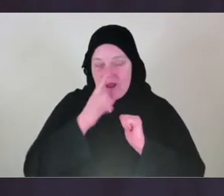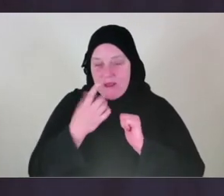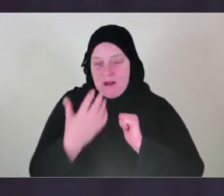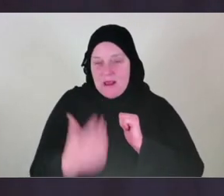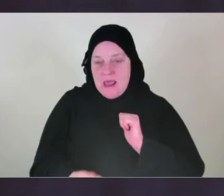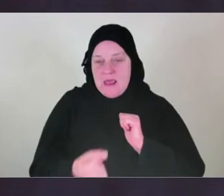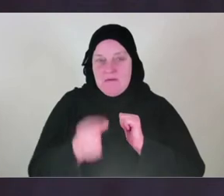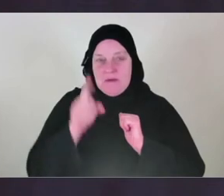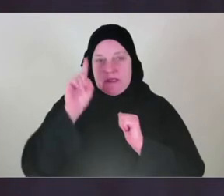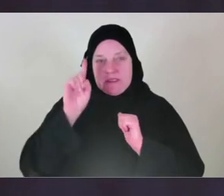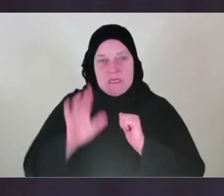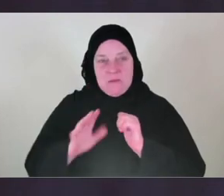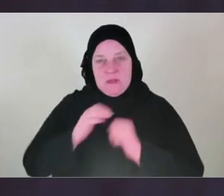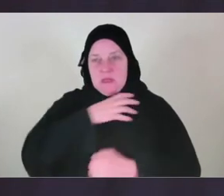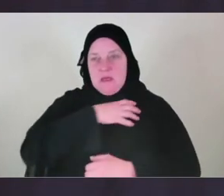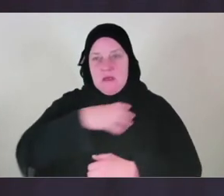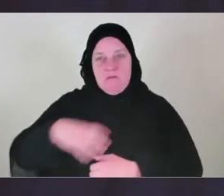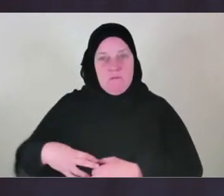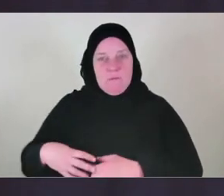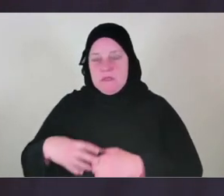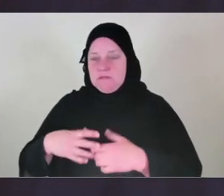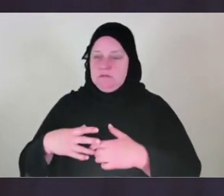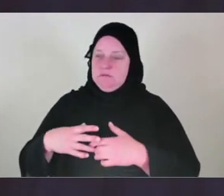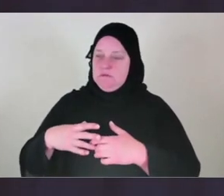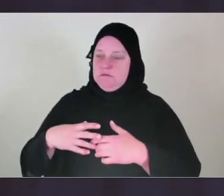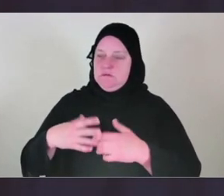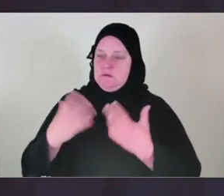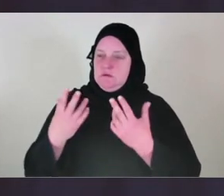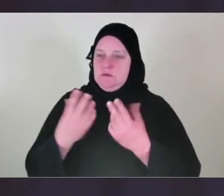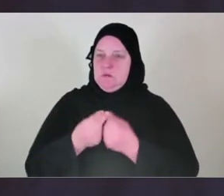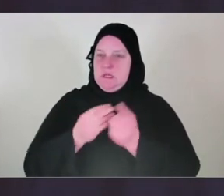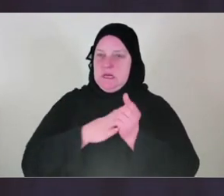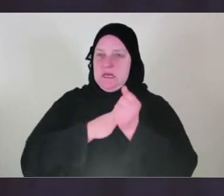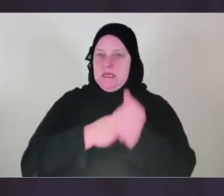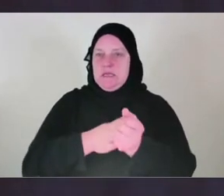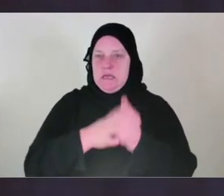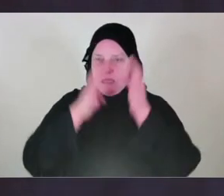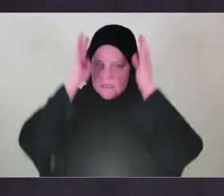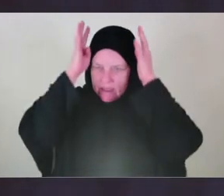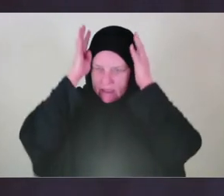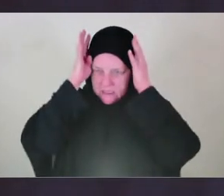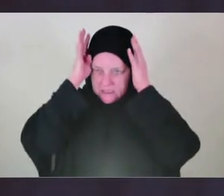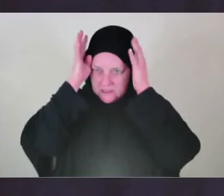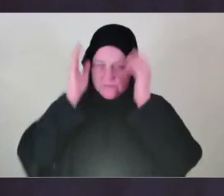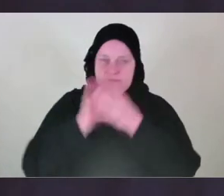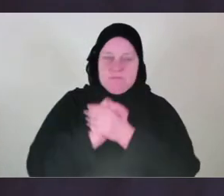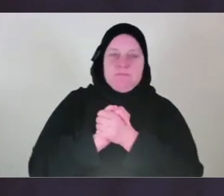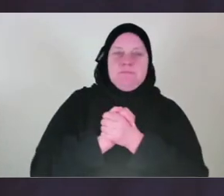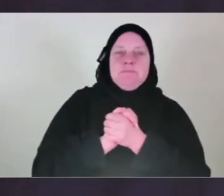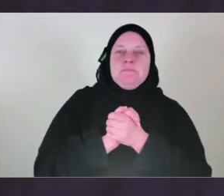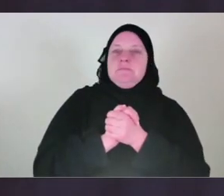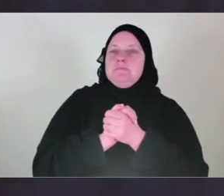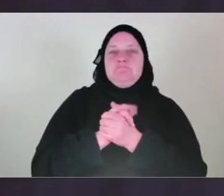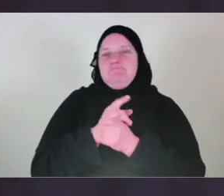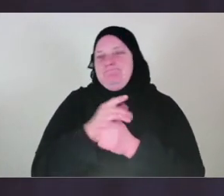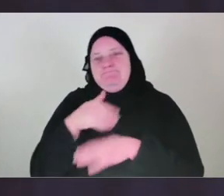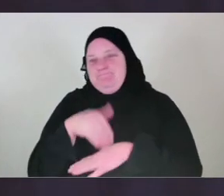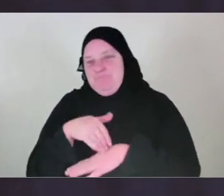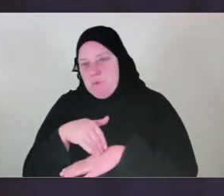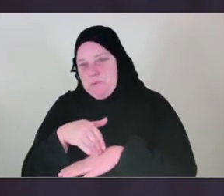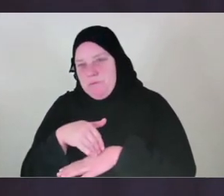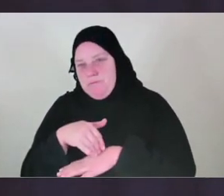They have problems there. And they can't accept that. So they need to keep the status quo. It must stay that